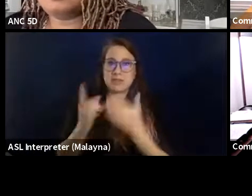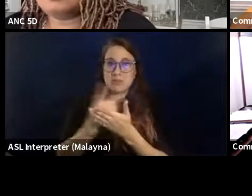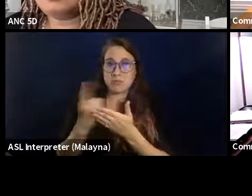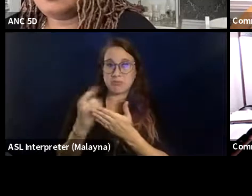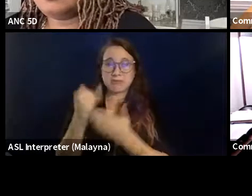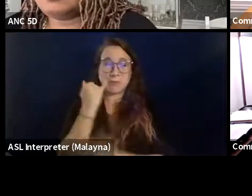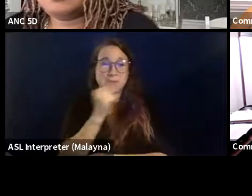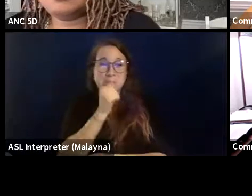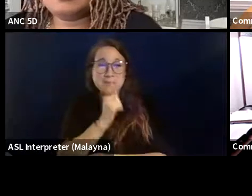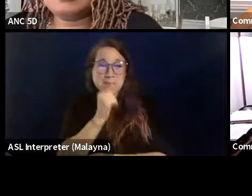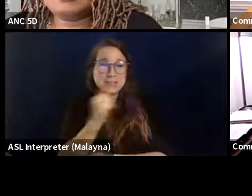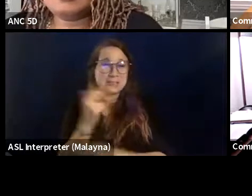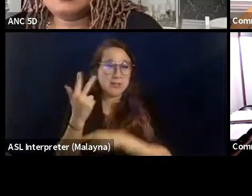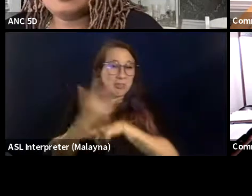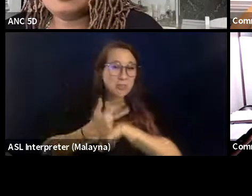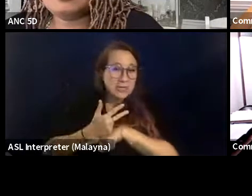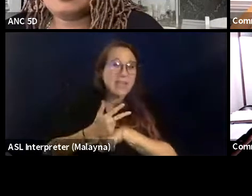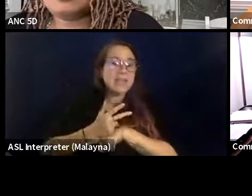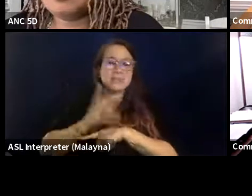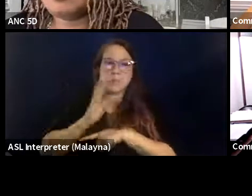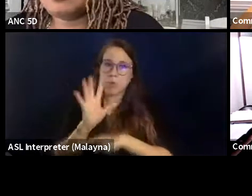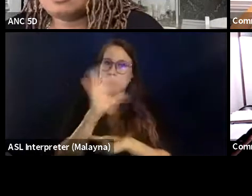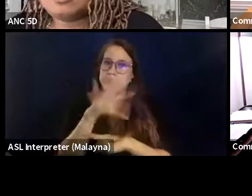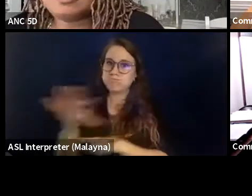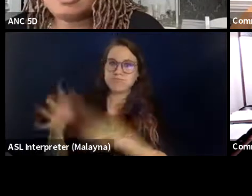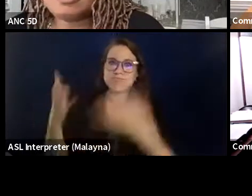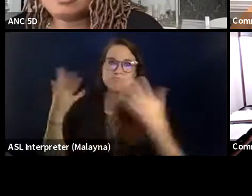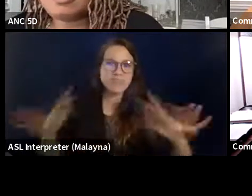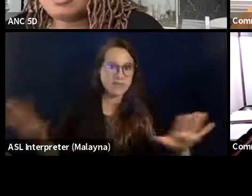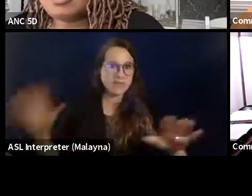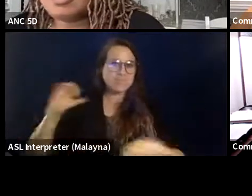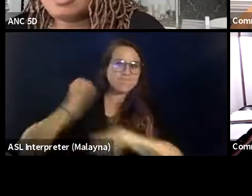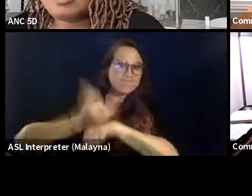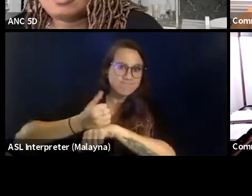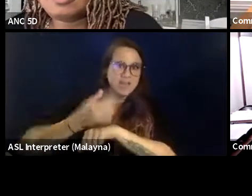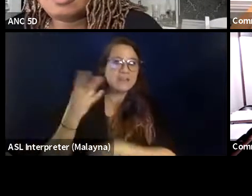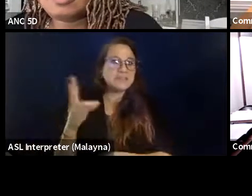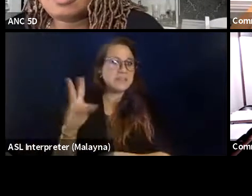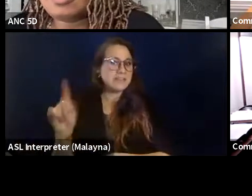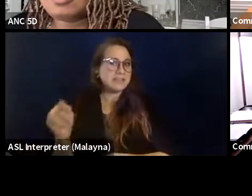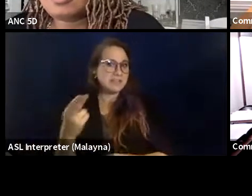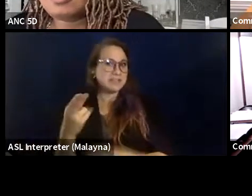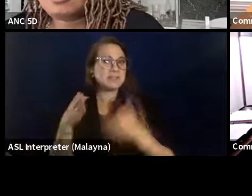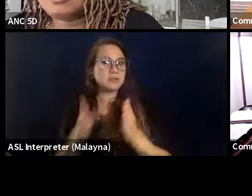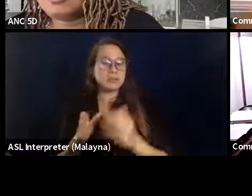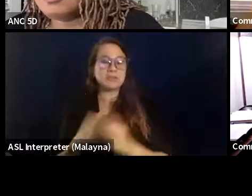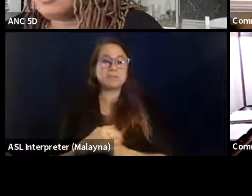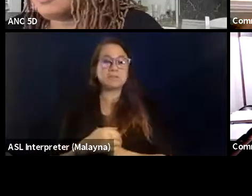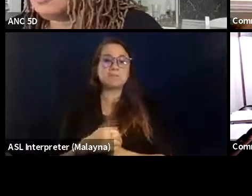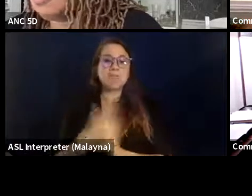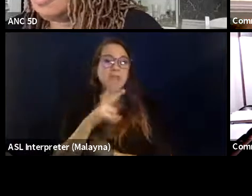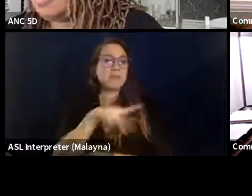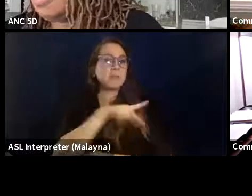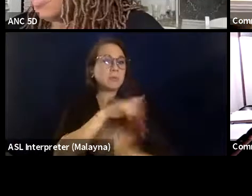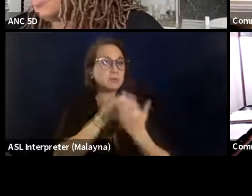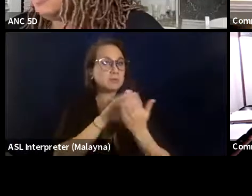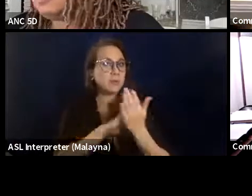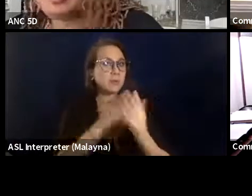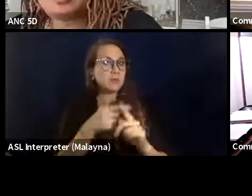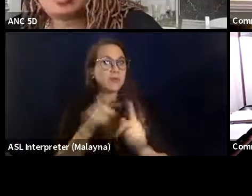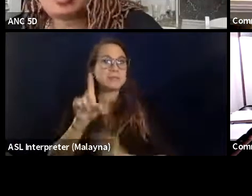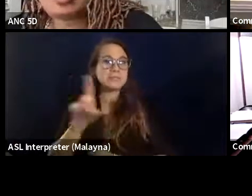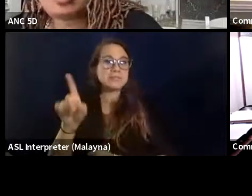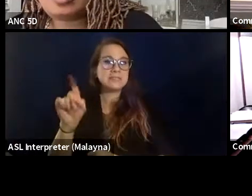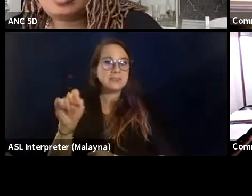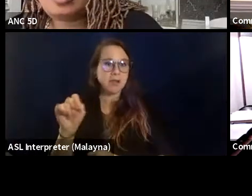3 more days, we'll get our camera on 17th Street. But I did get personal notes from DDOT saying that, our camera